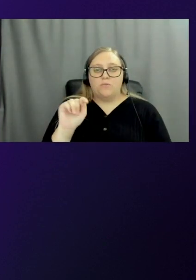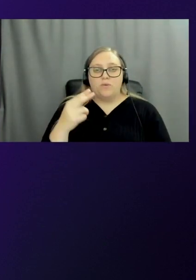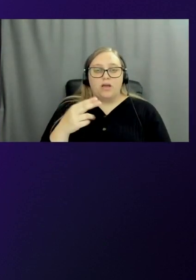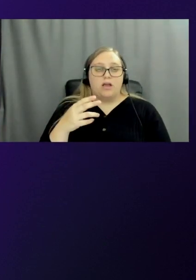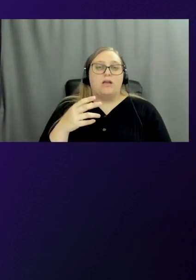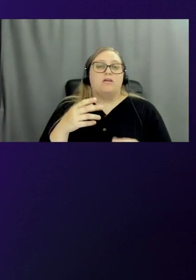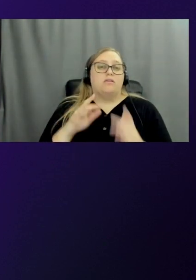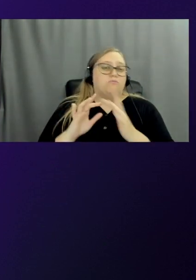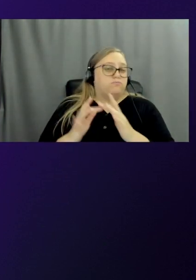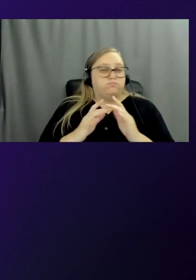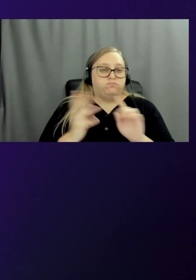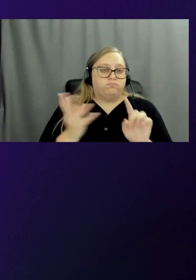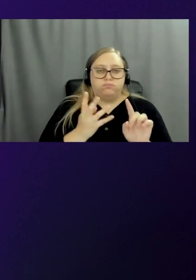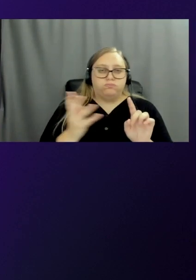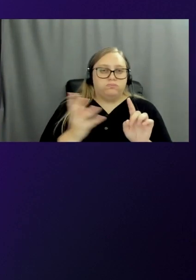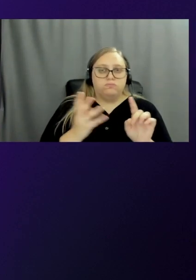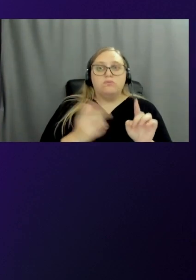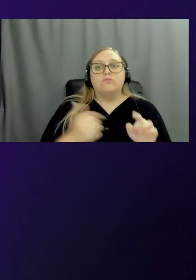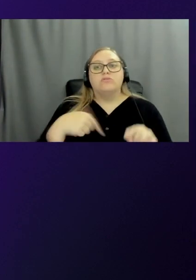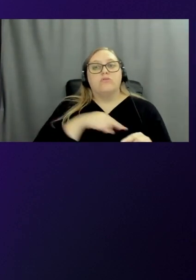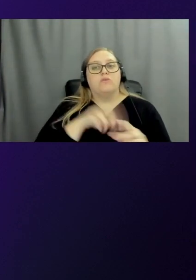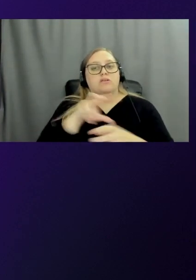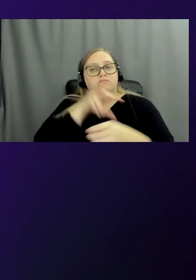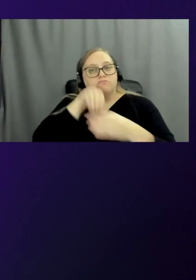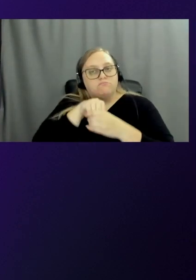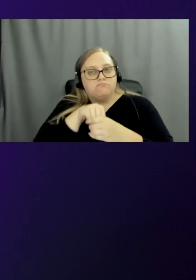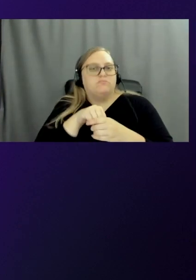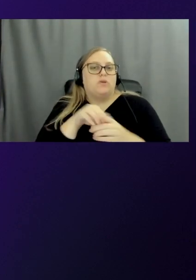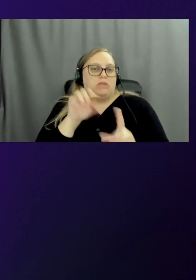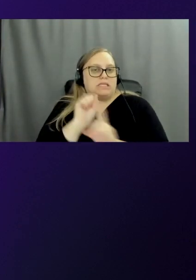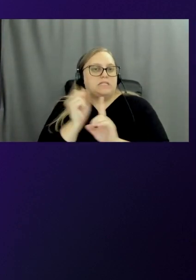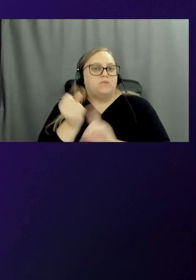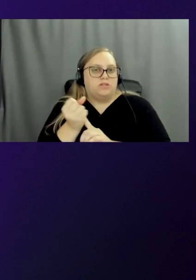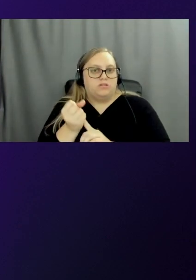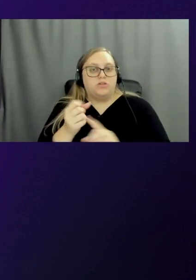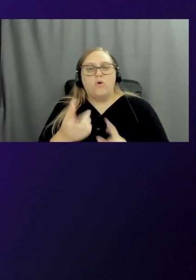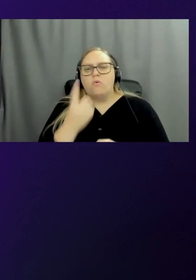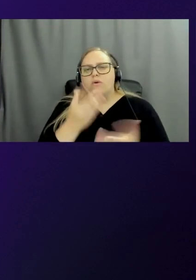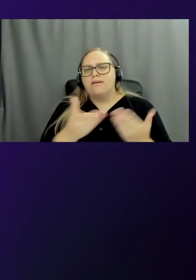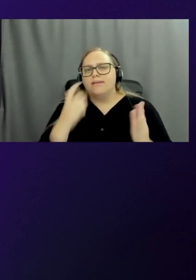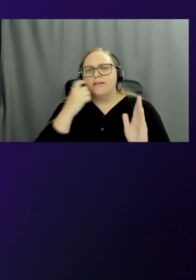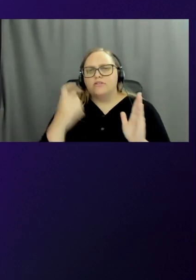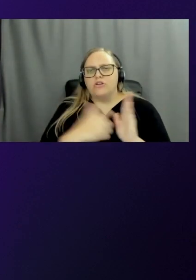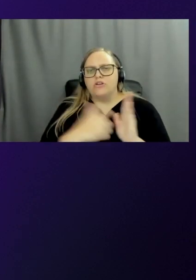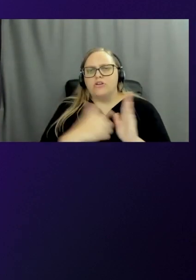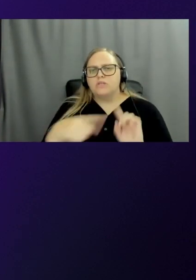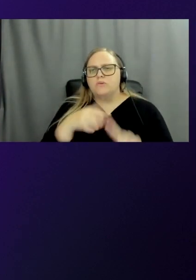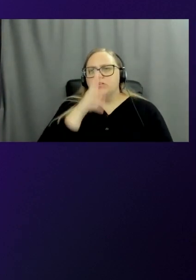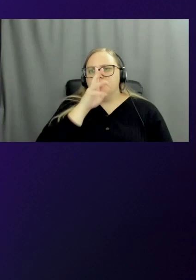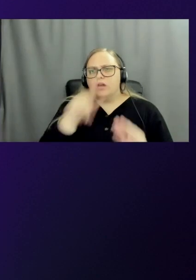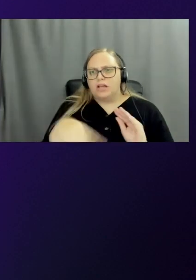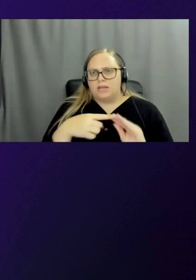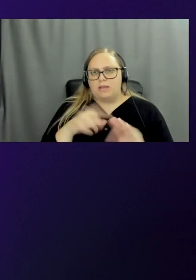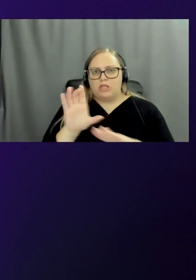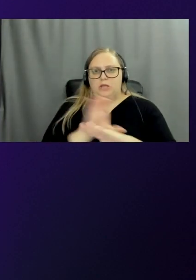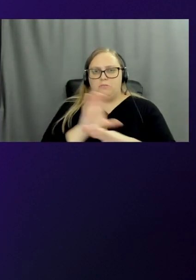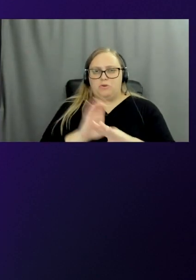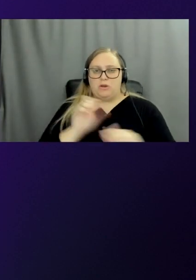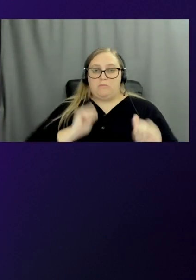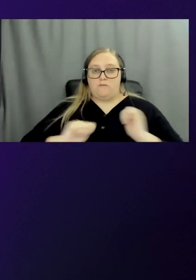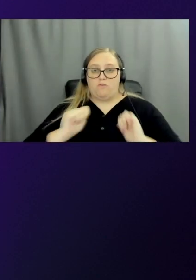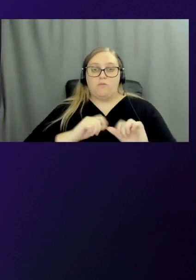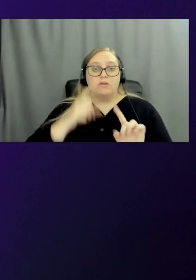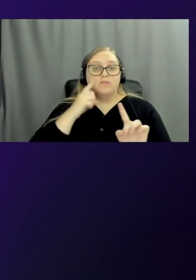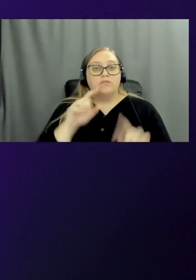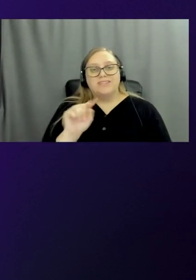of innovation into these TRN1 instances. Now, one thing I noticed was that when you talked about the compute performance for TRN1,